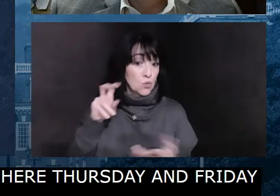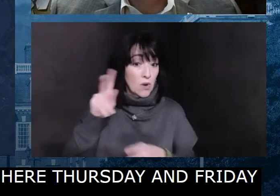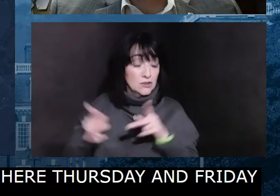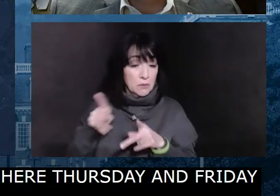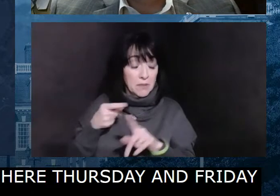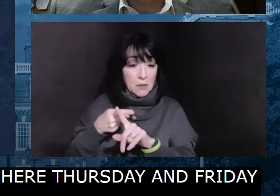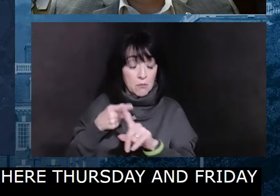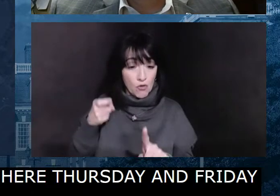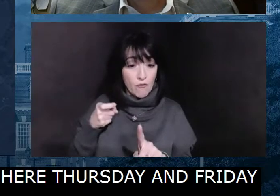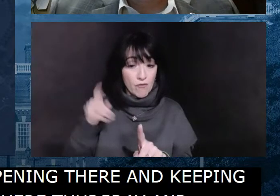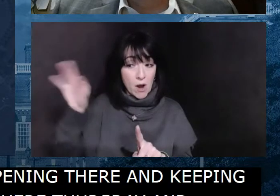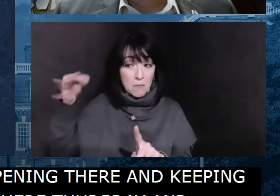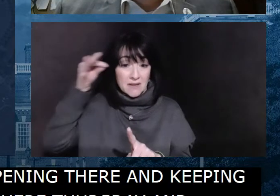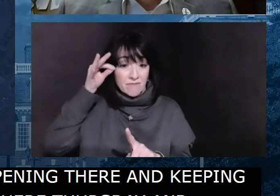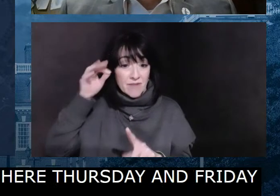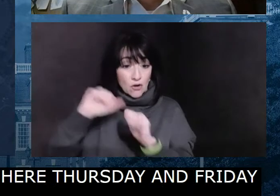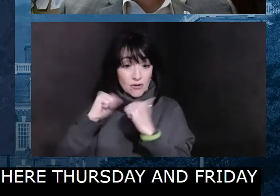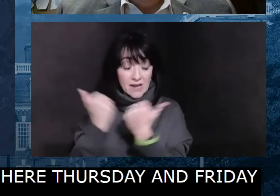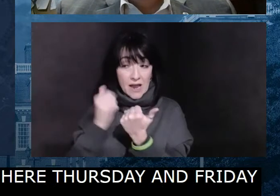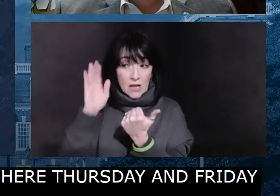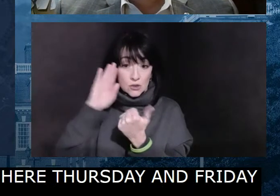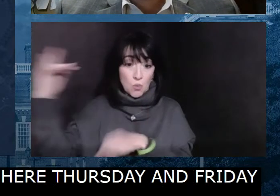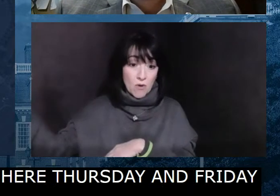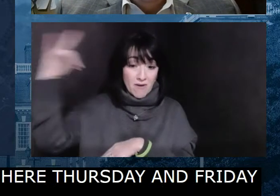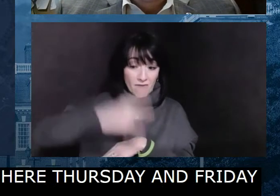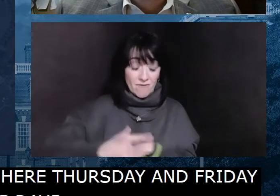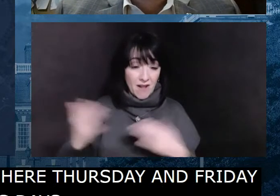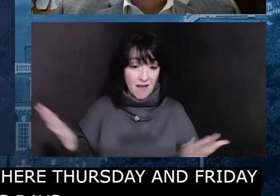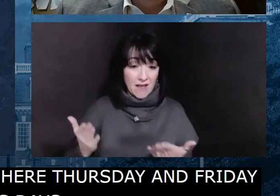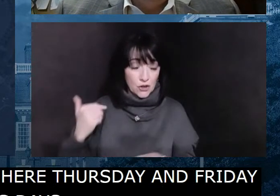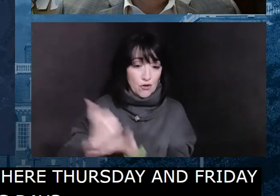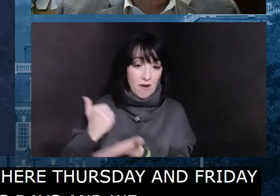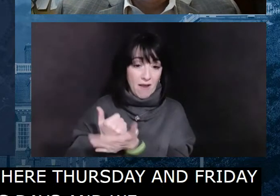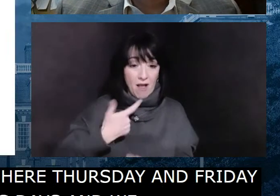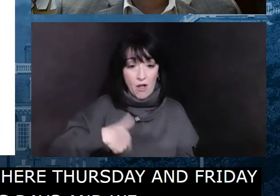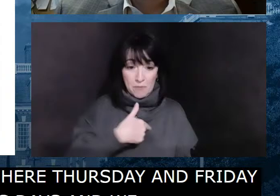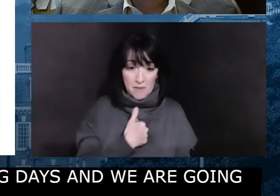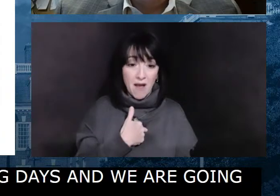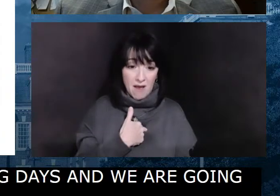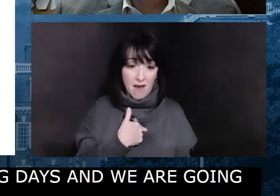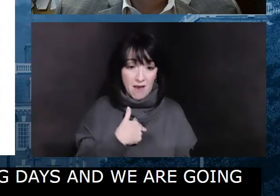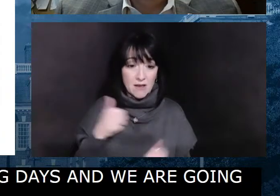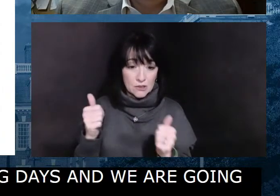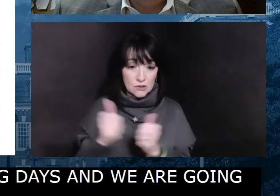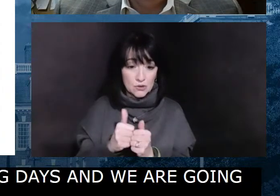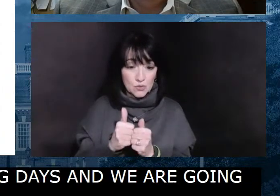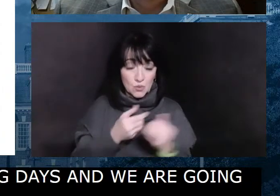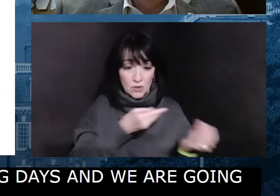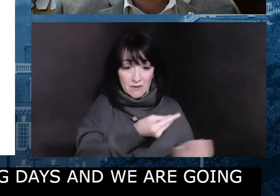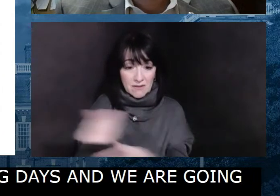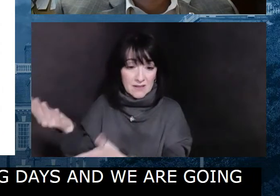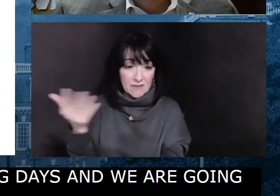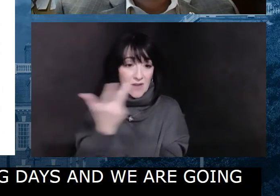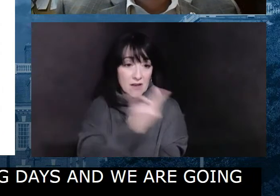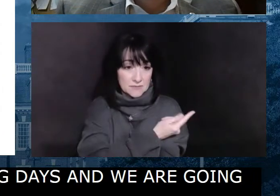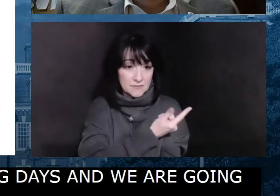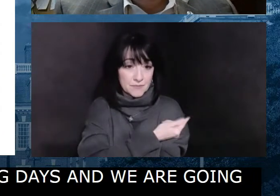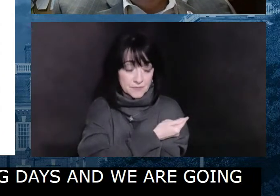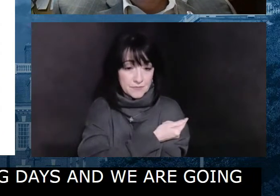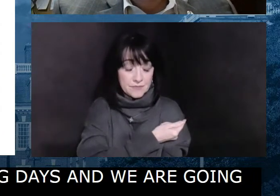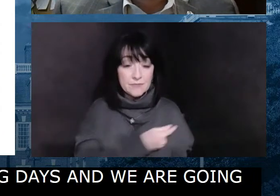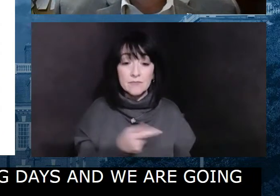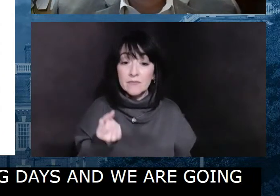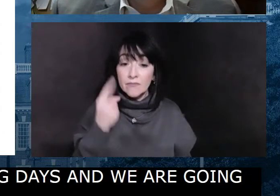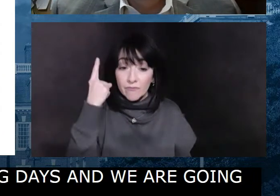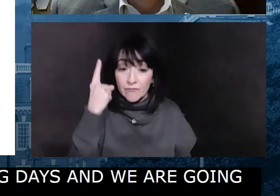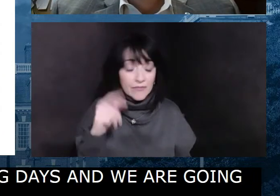Delaware. So let's talk about the registration process. This is not going to be the VAMS process that we saw for those individuals that did it